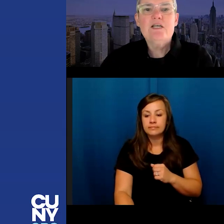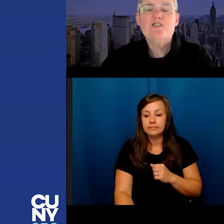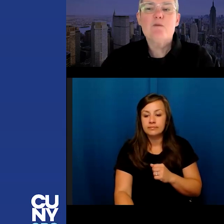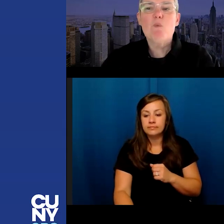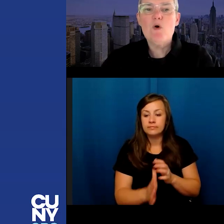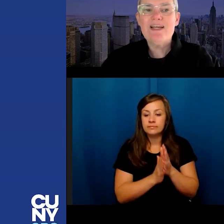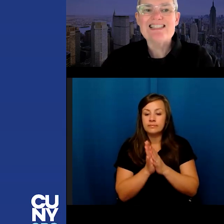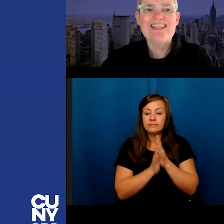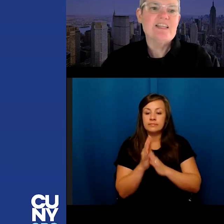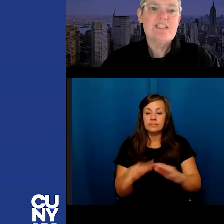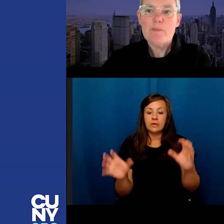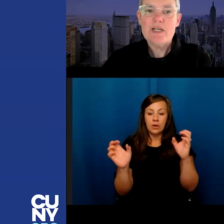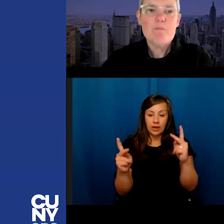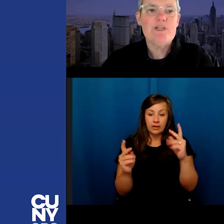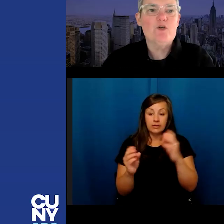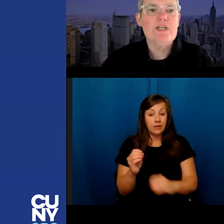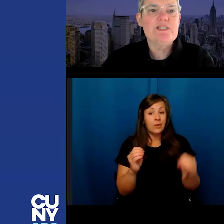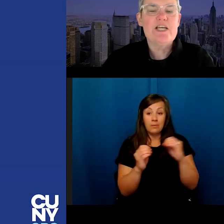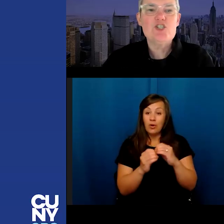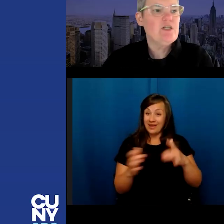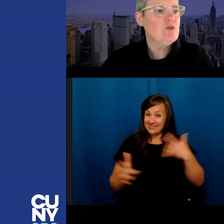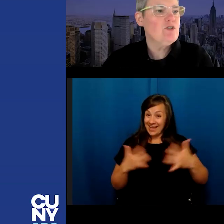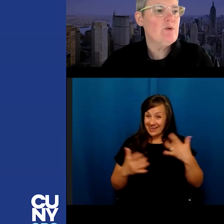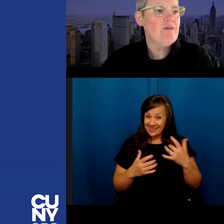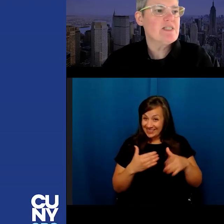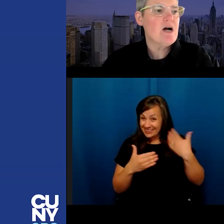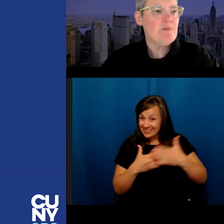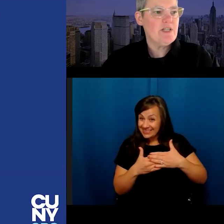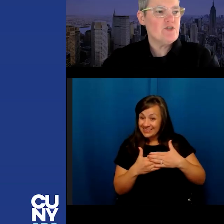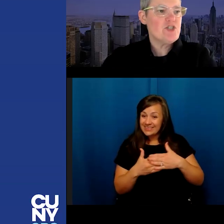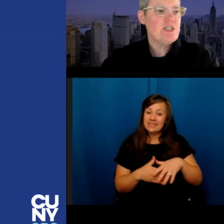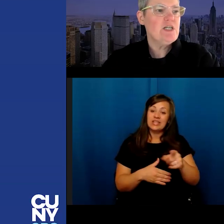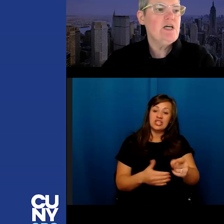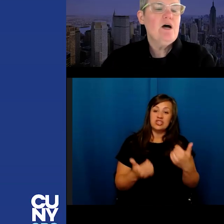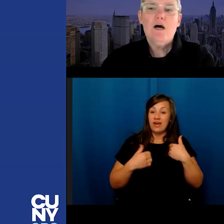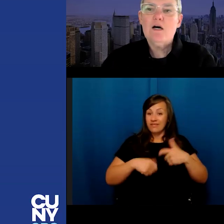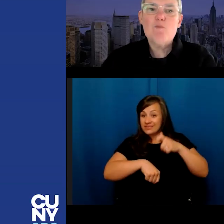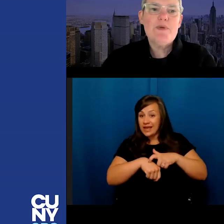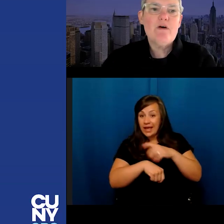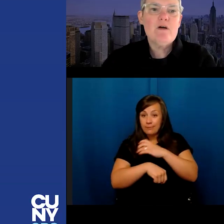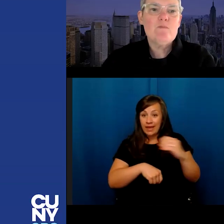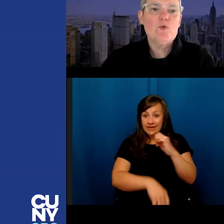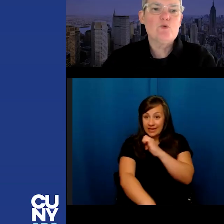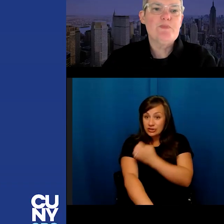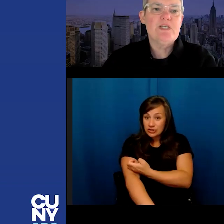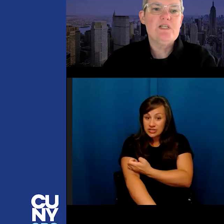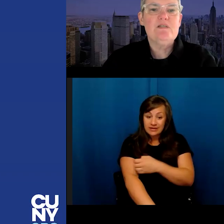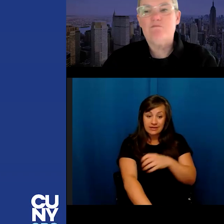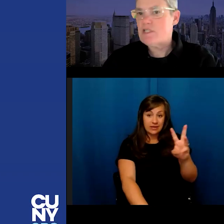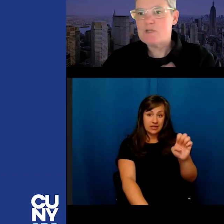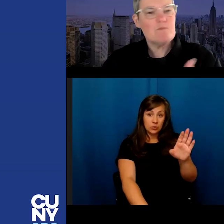Okay, some more exciting things coming up in your orientation. You have a time and energy webinar, which